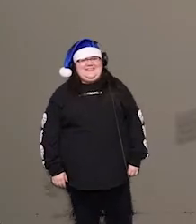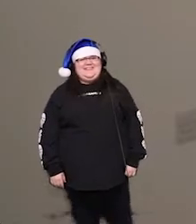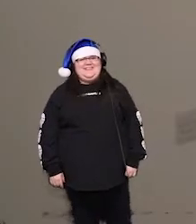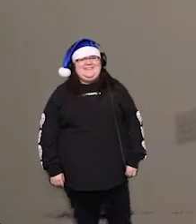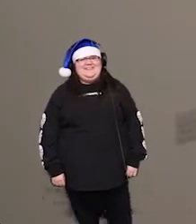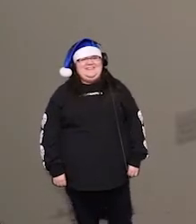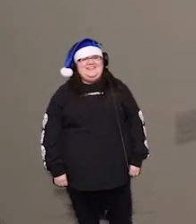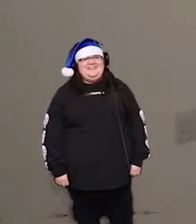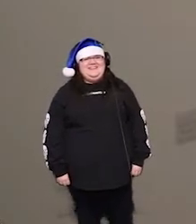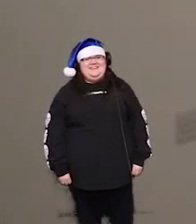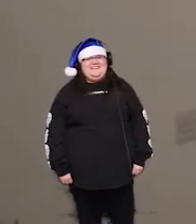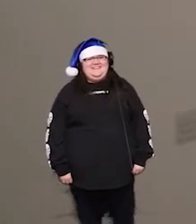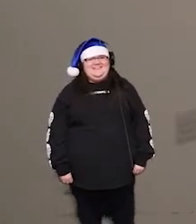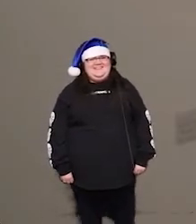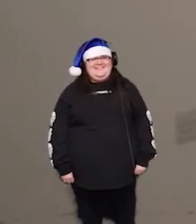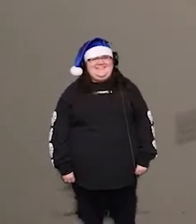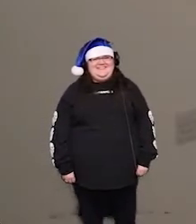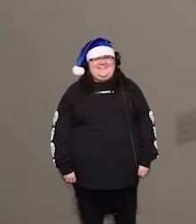Charlie.